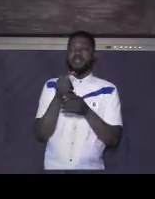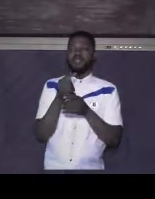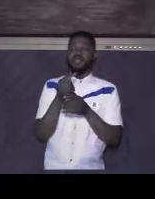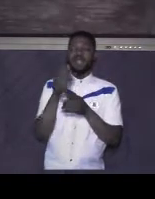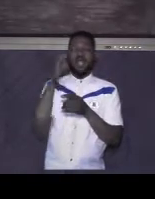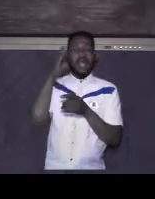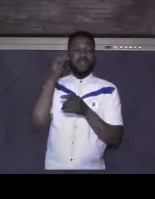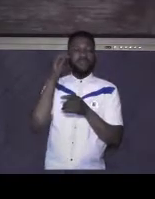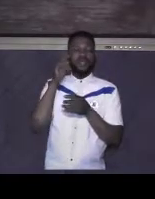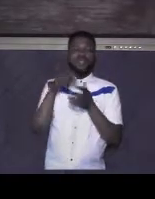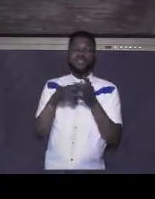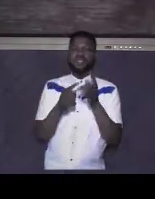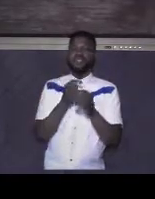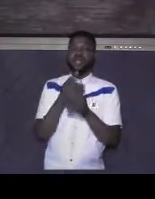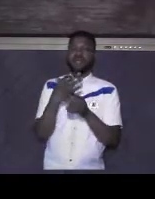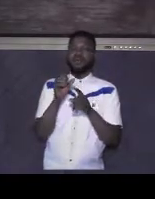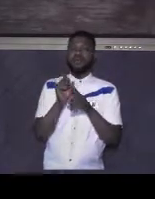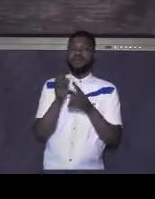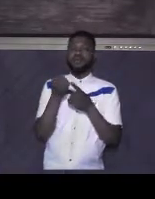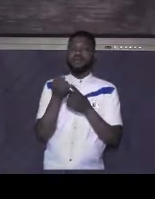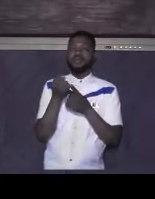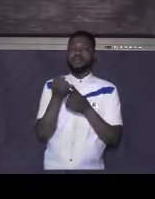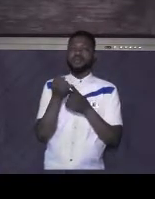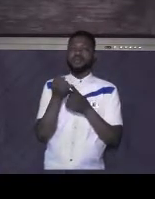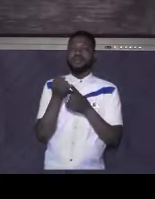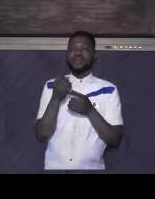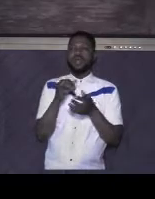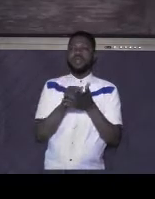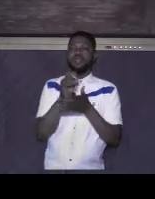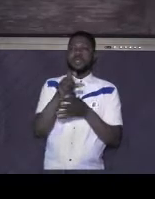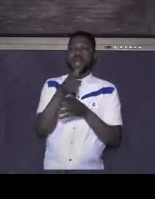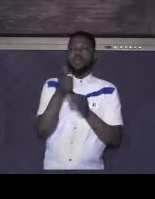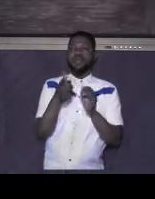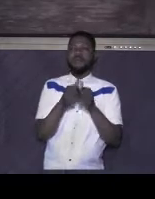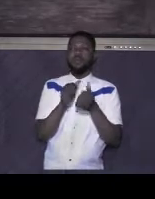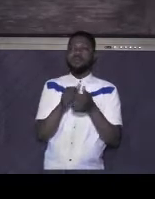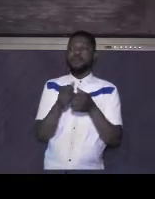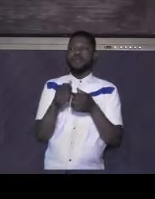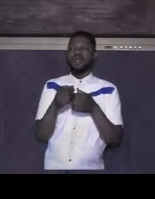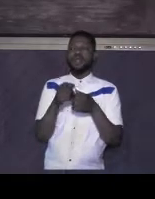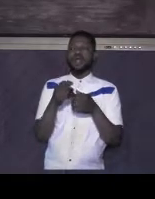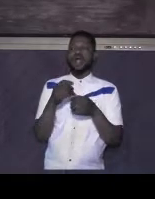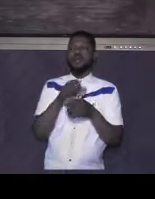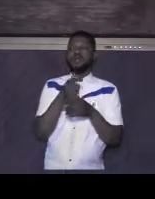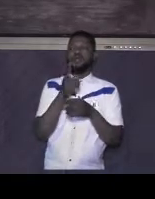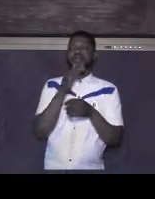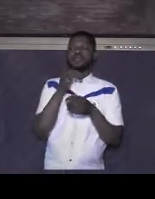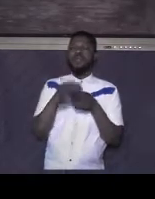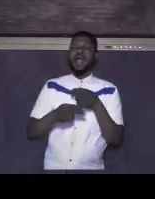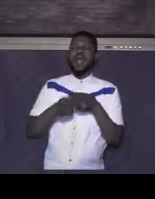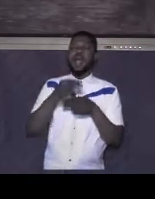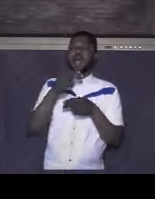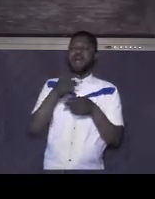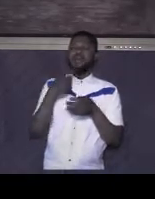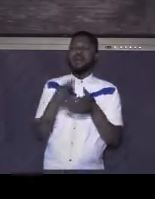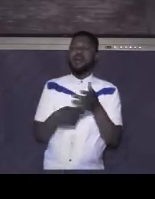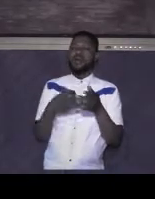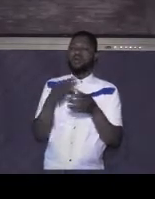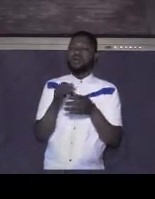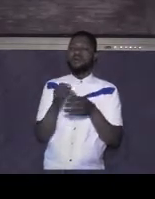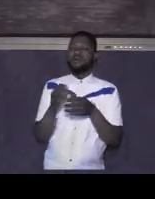they experience this type of situation. So that's another problem. Next one is high cost of